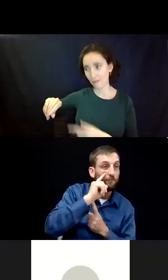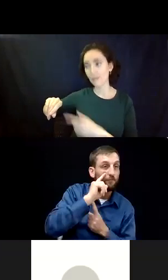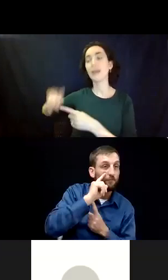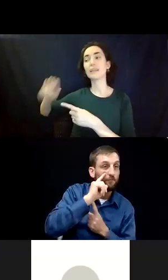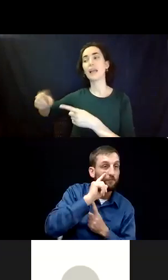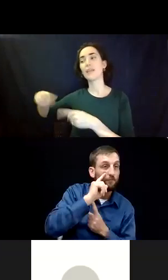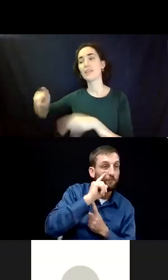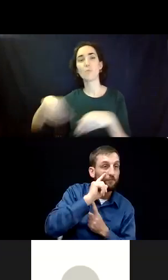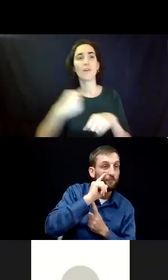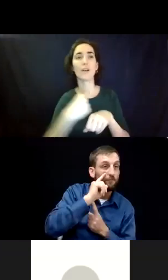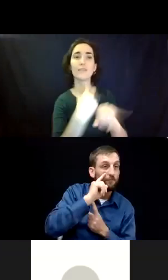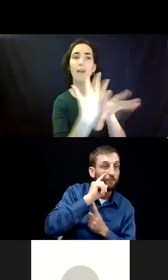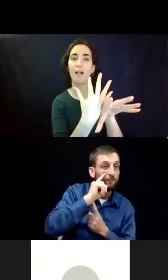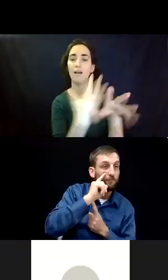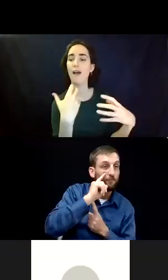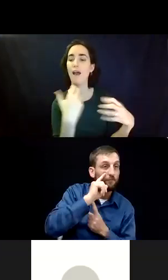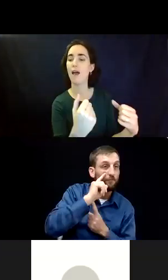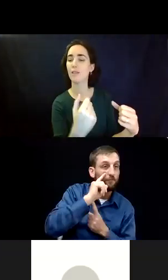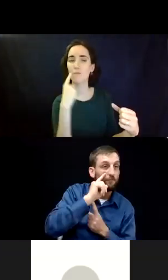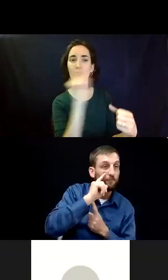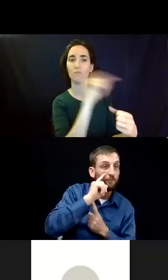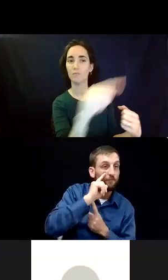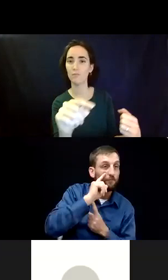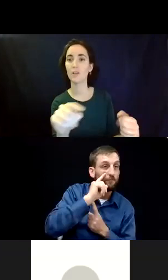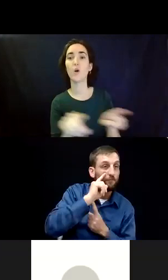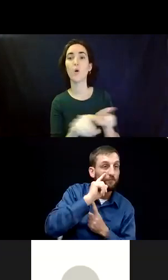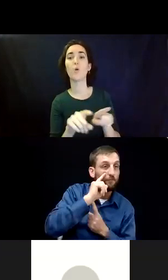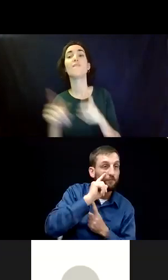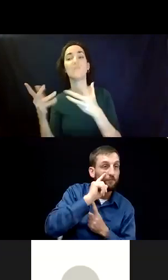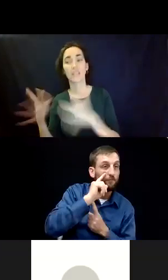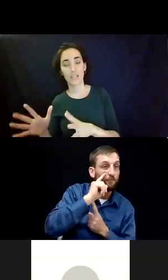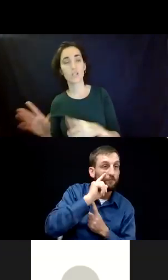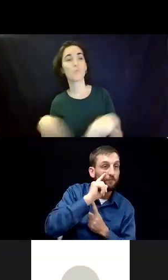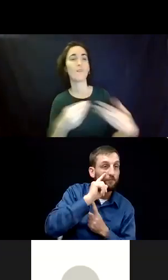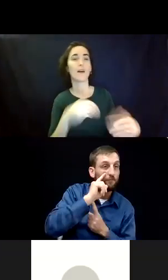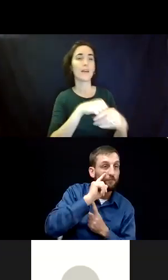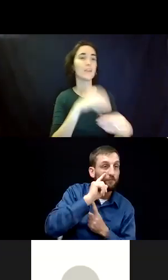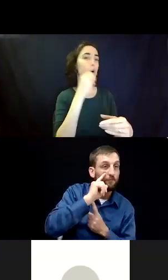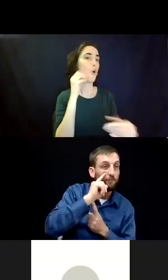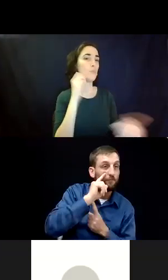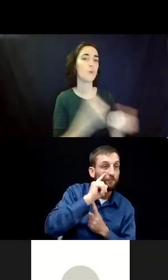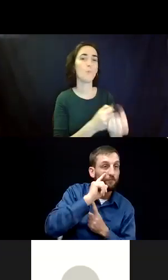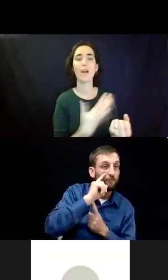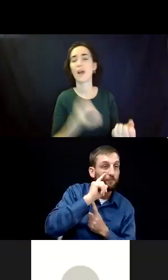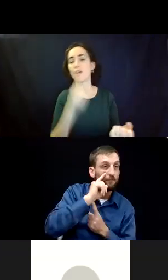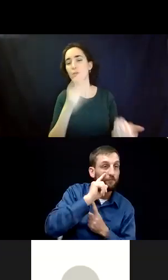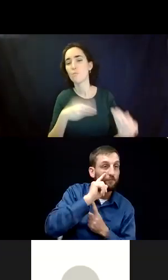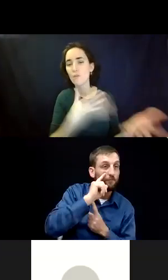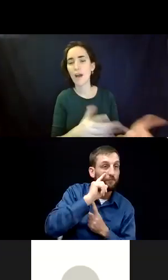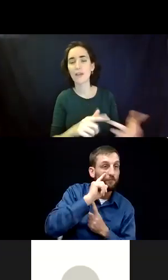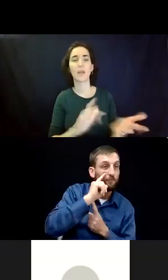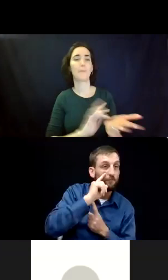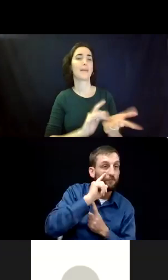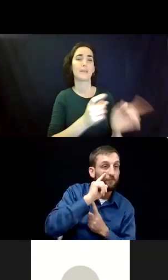to their participants and follow up with in-home support such as meal delivery, medication management,